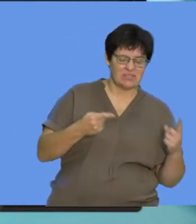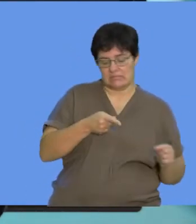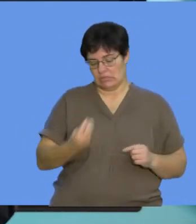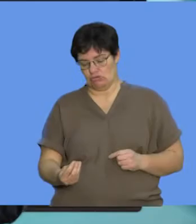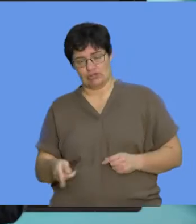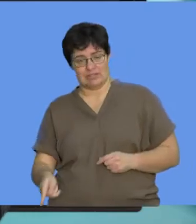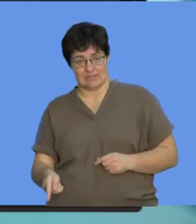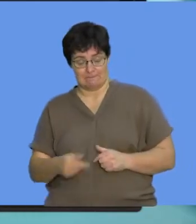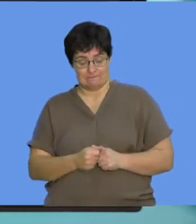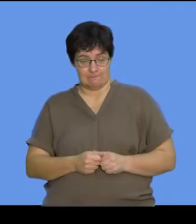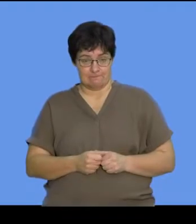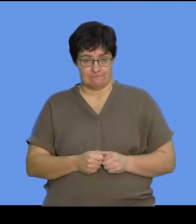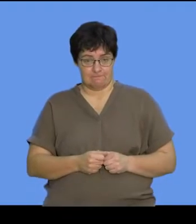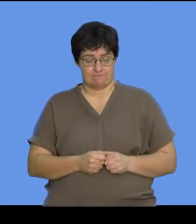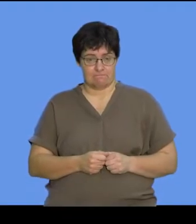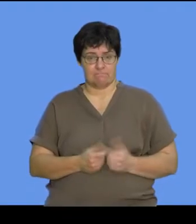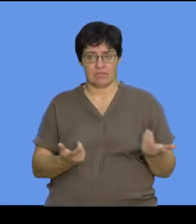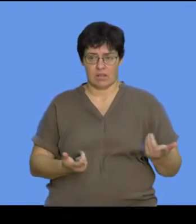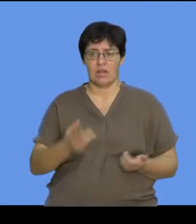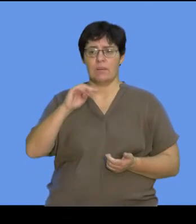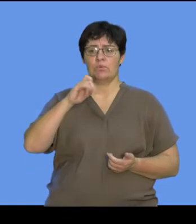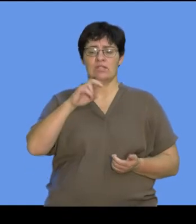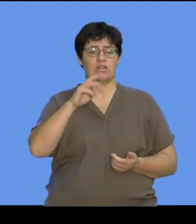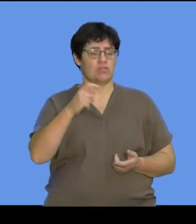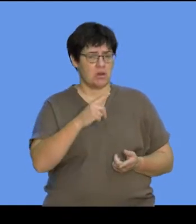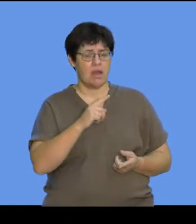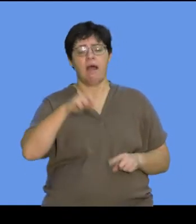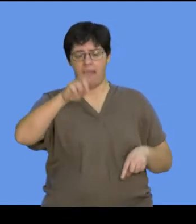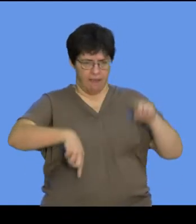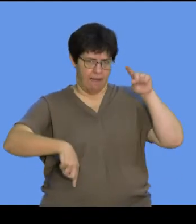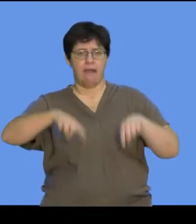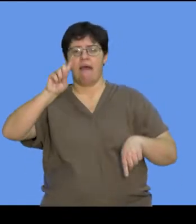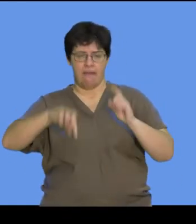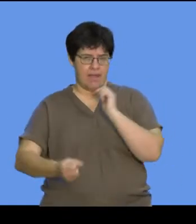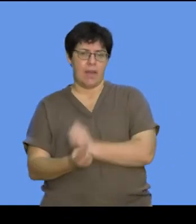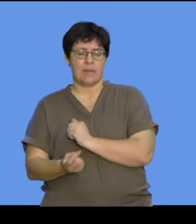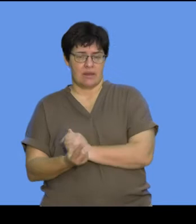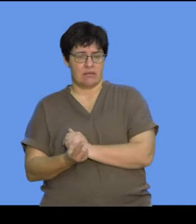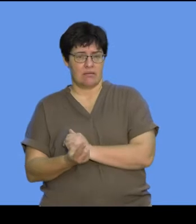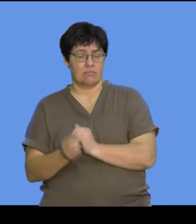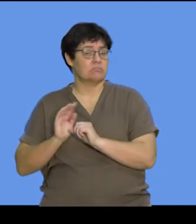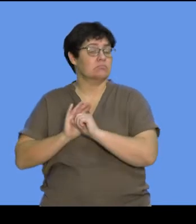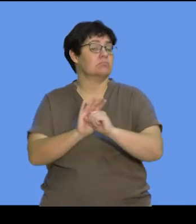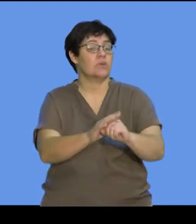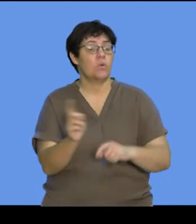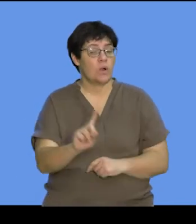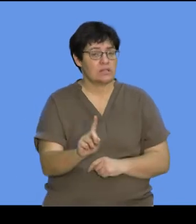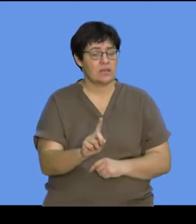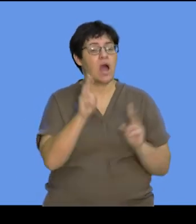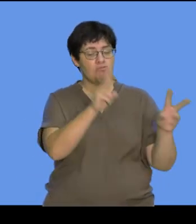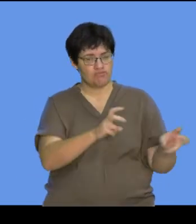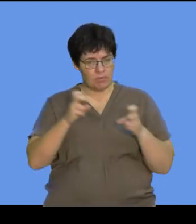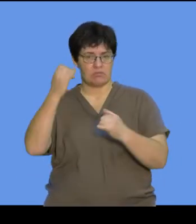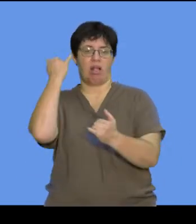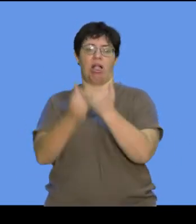offspring. We also know that mutations can randomly occur, and those mutations are driven by the process of